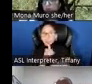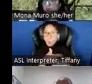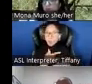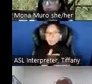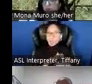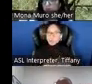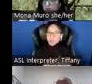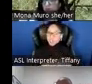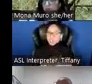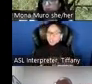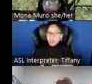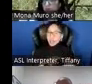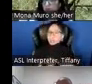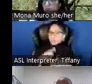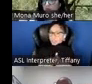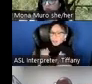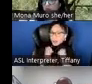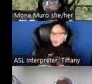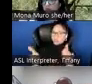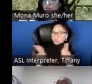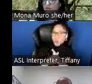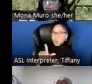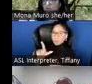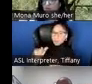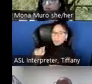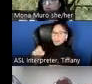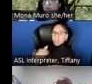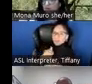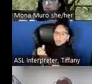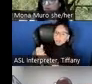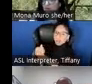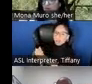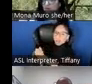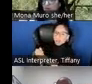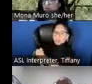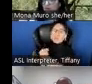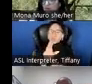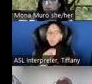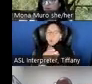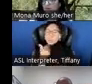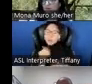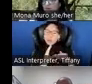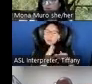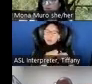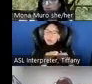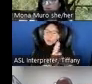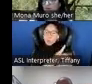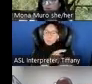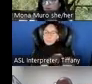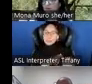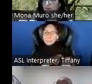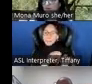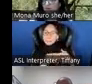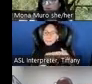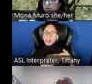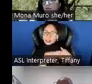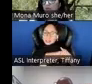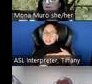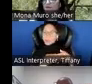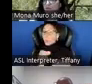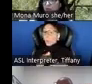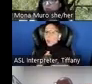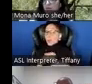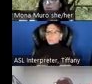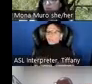you budgeted your time properly, or really making sure that across the board we're offering options to meet virtually when